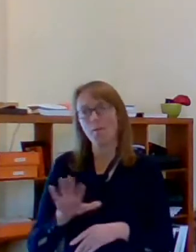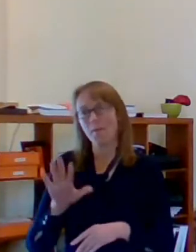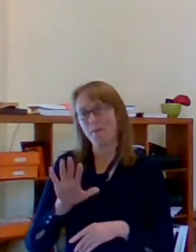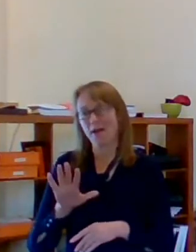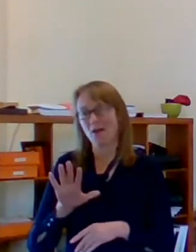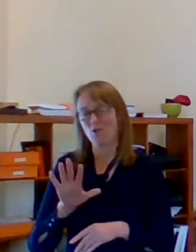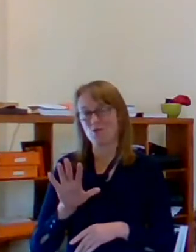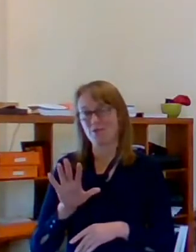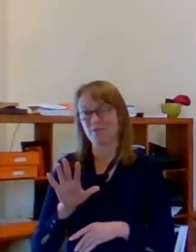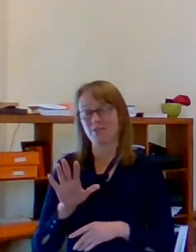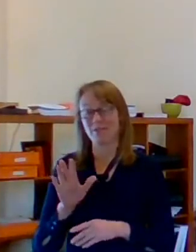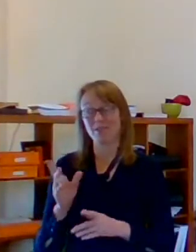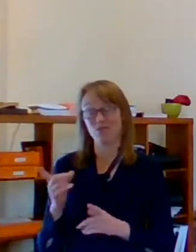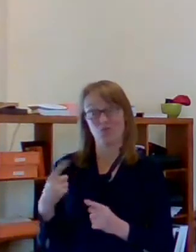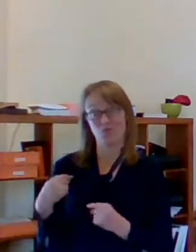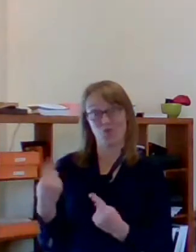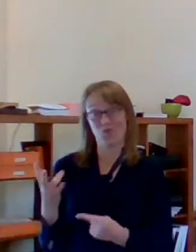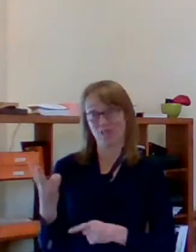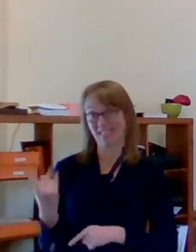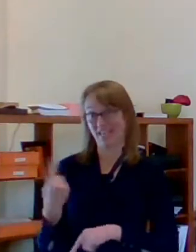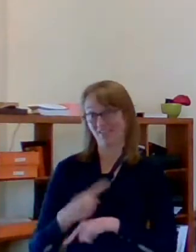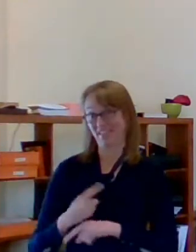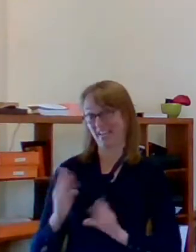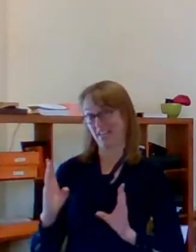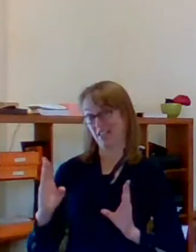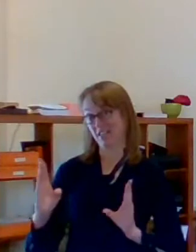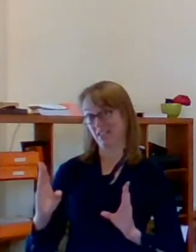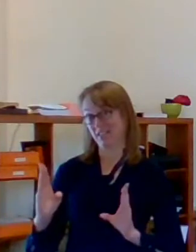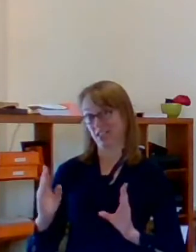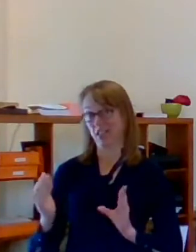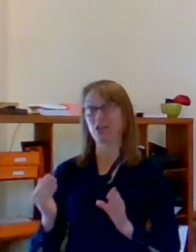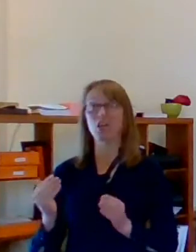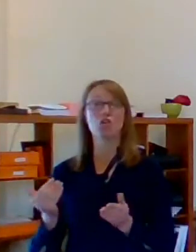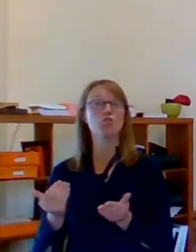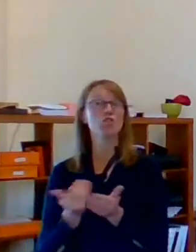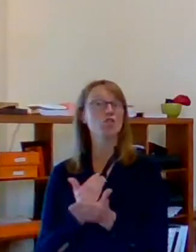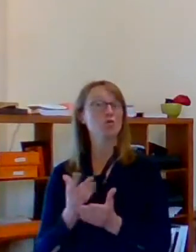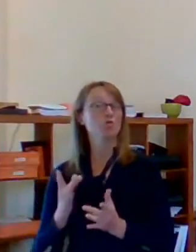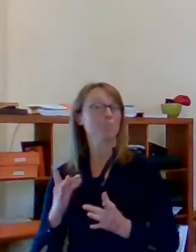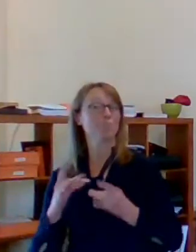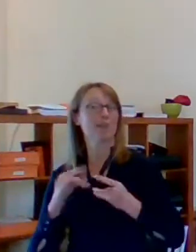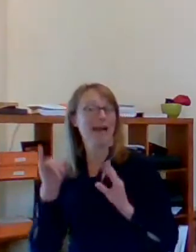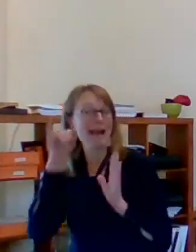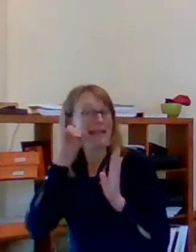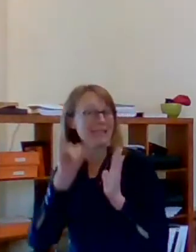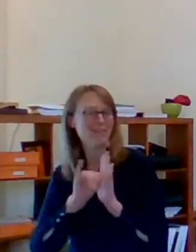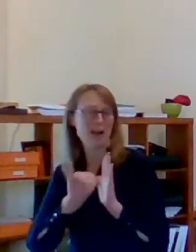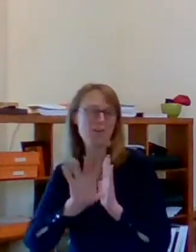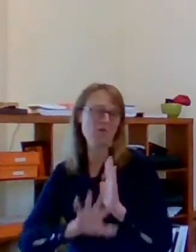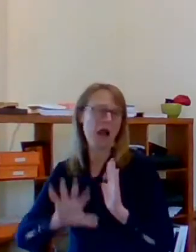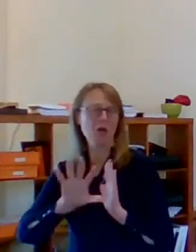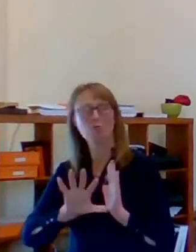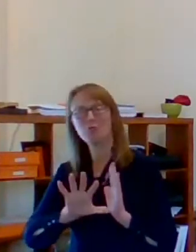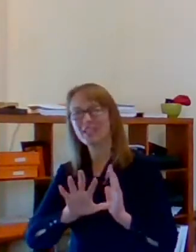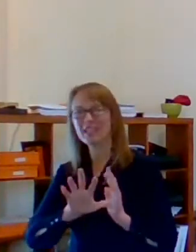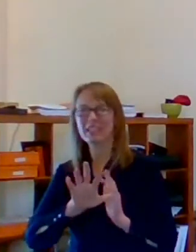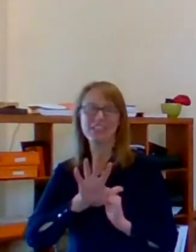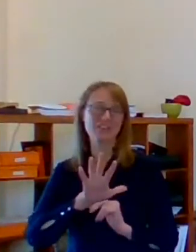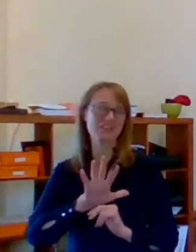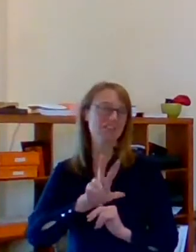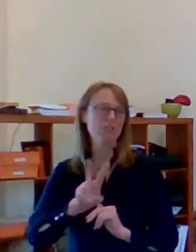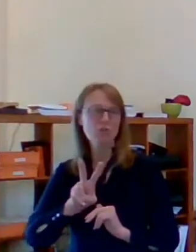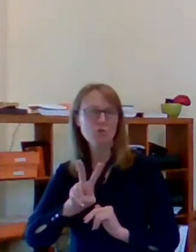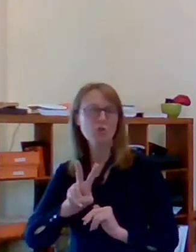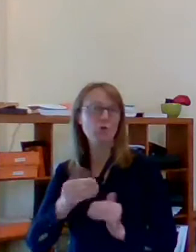new cases a day. Number of people in the hospital, and these are regional numbers and they lag by 2